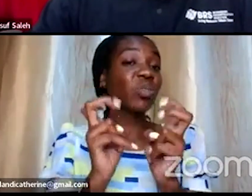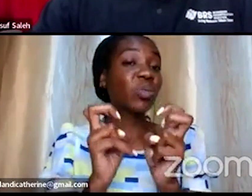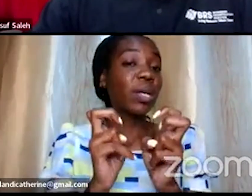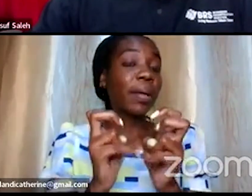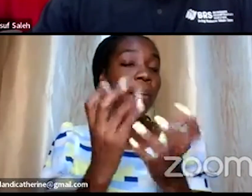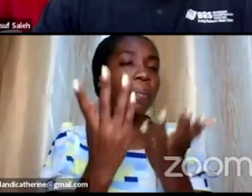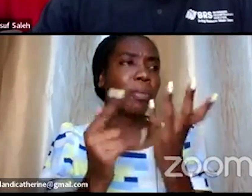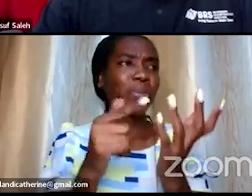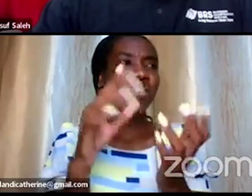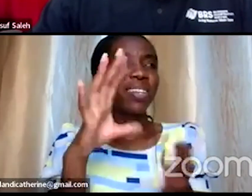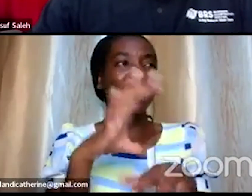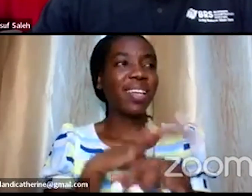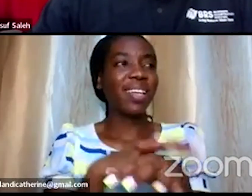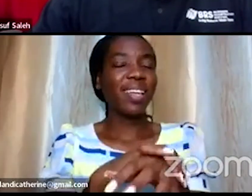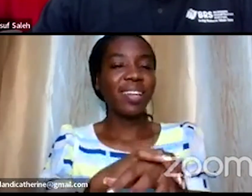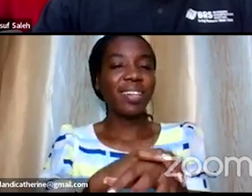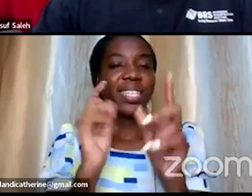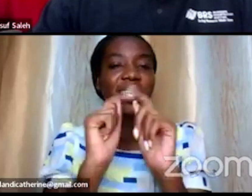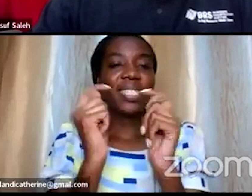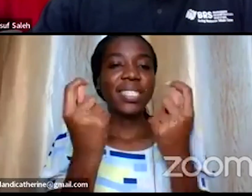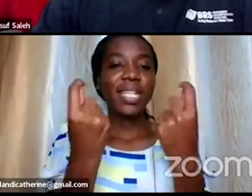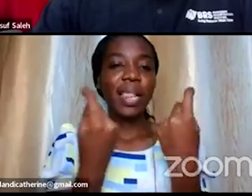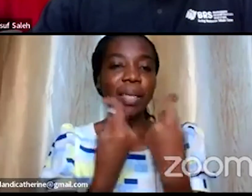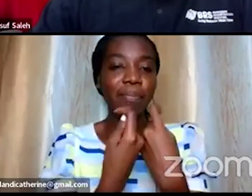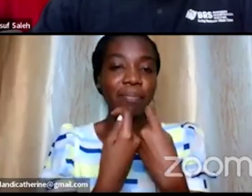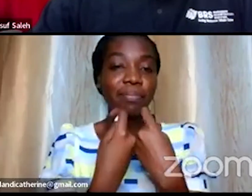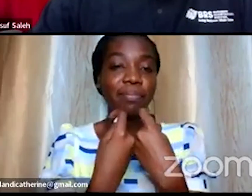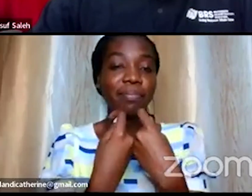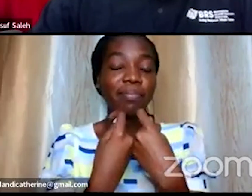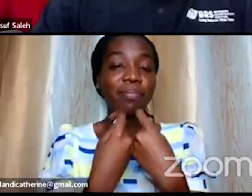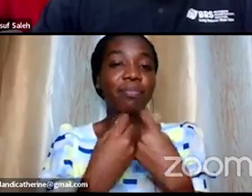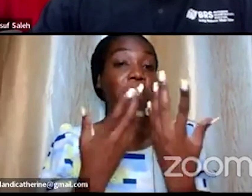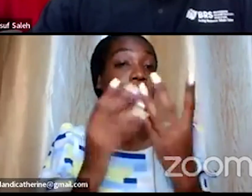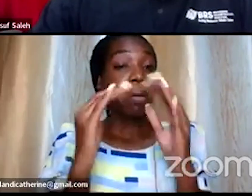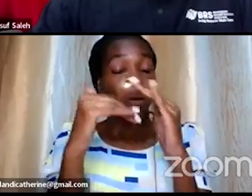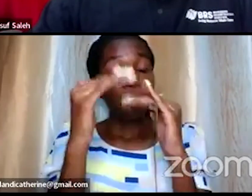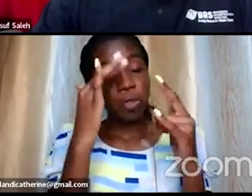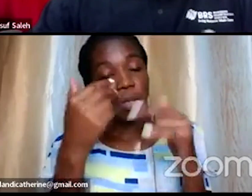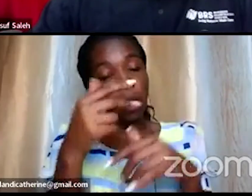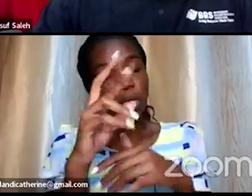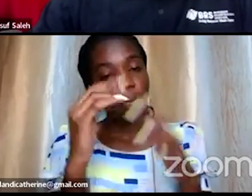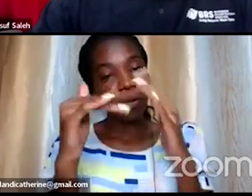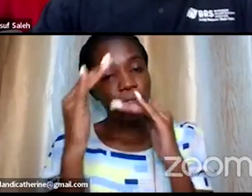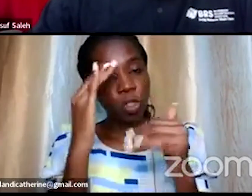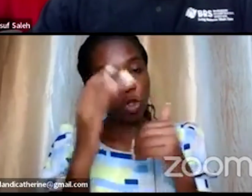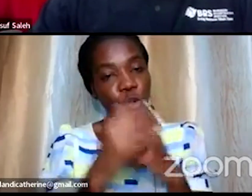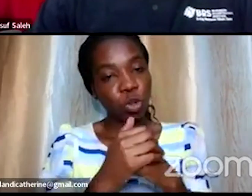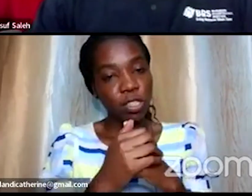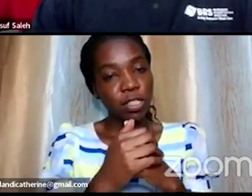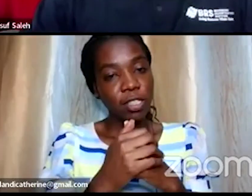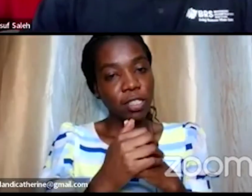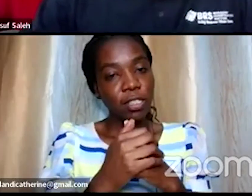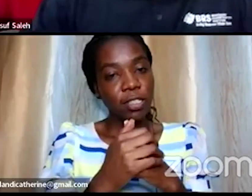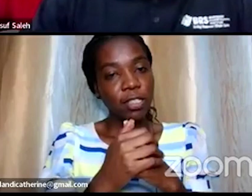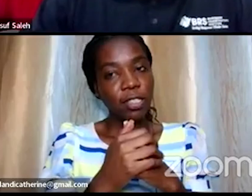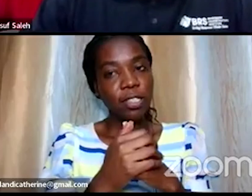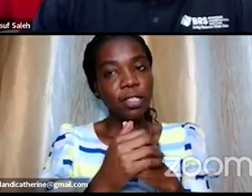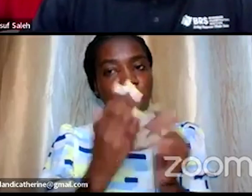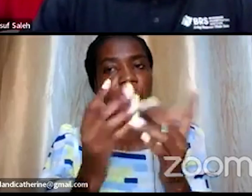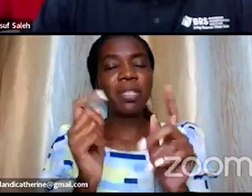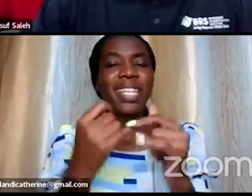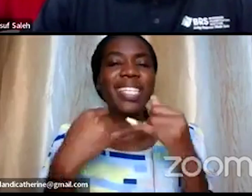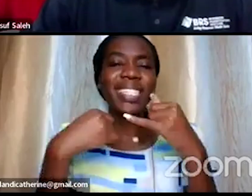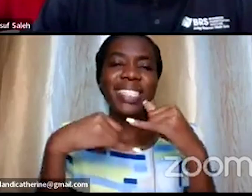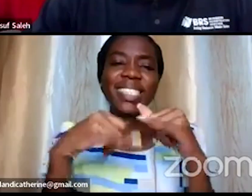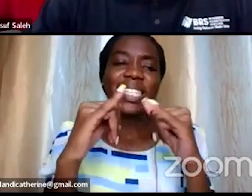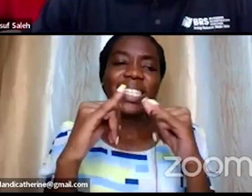find the team, the professionals, the HR professionals, are still trying